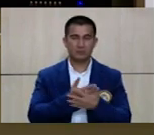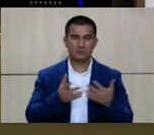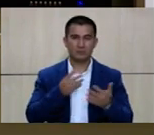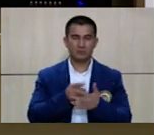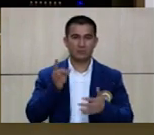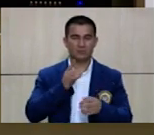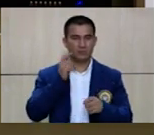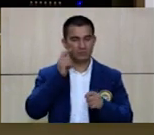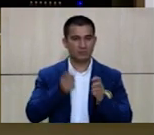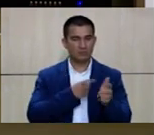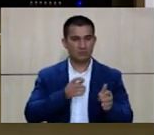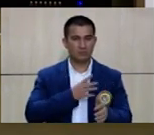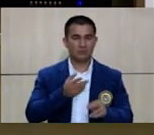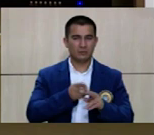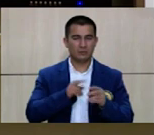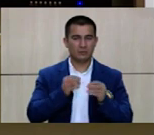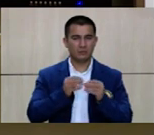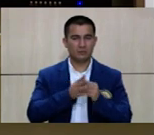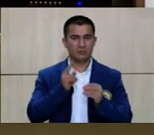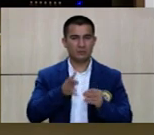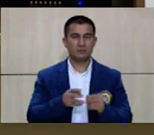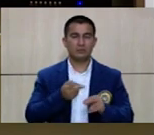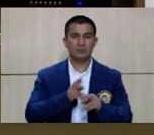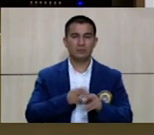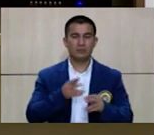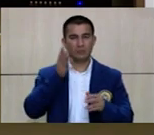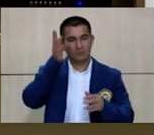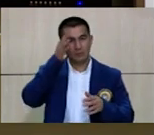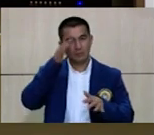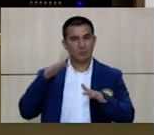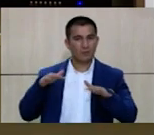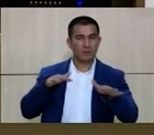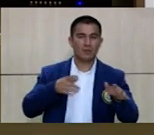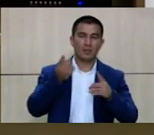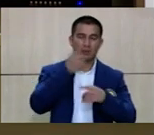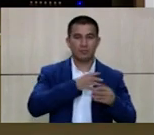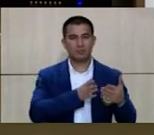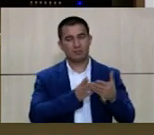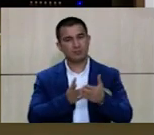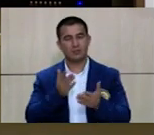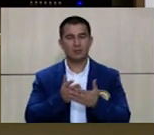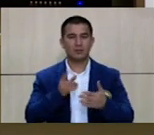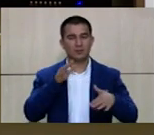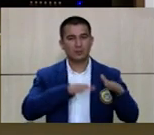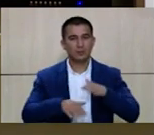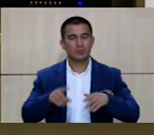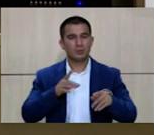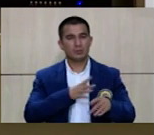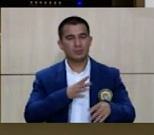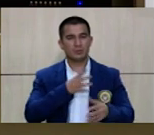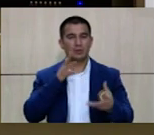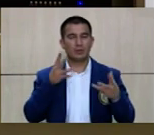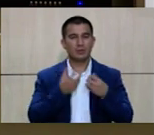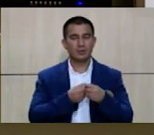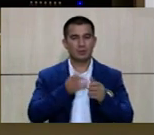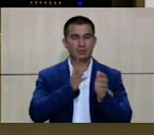masofani o'tdi. Xuddi shu masofani oqimga qarshi ham bosib o'tdi. Jami yo'lga 4